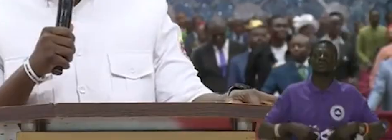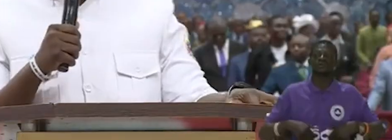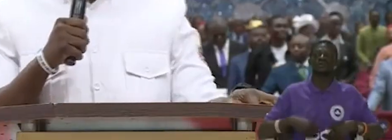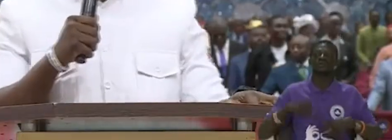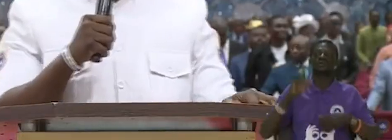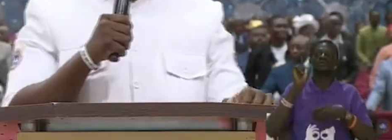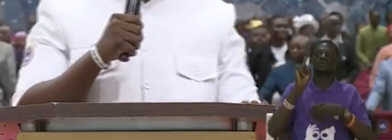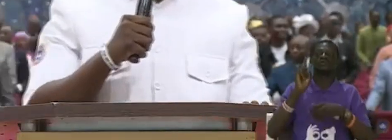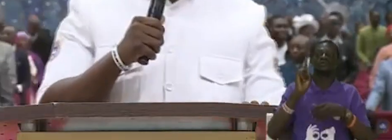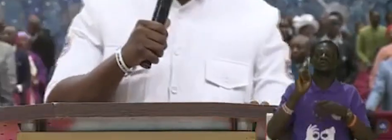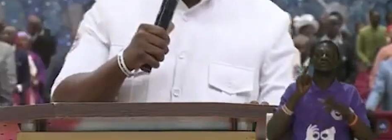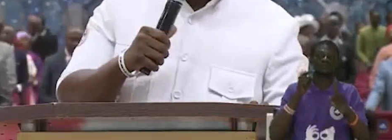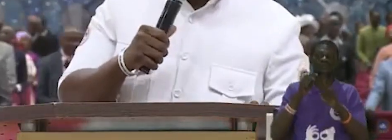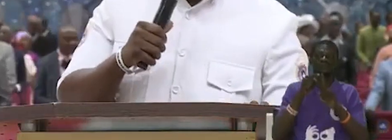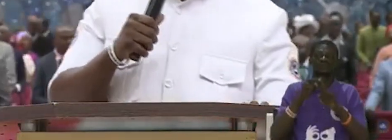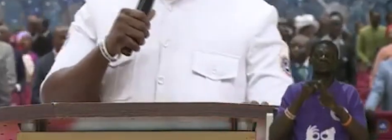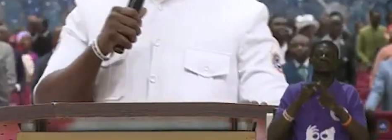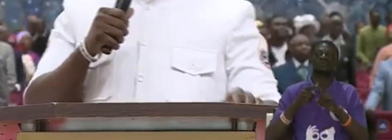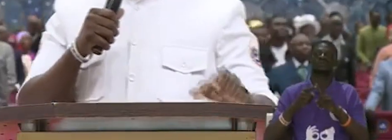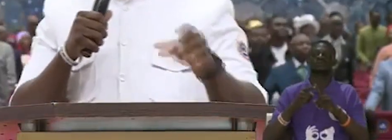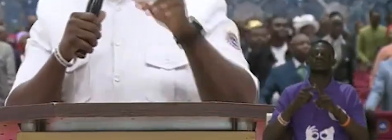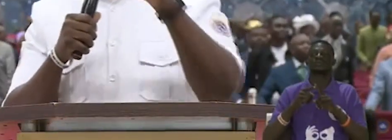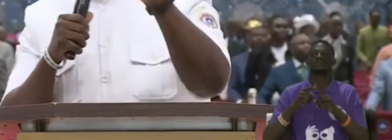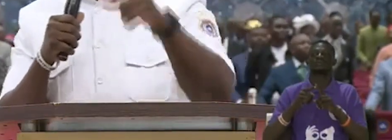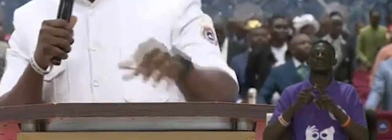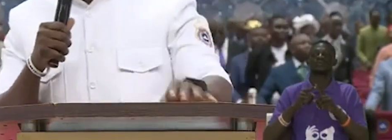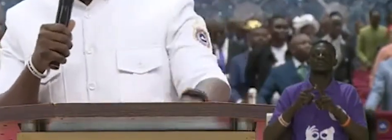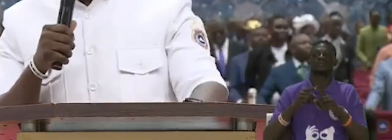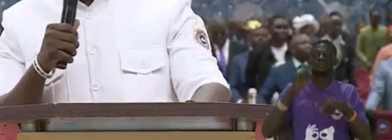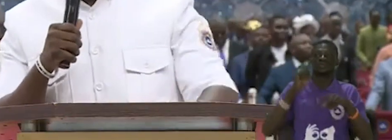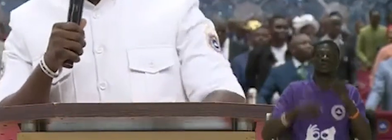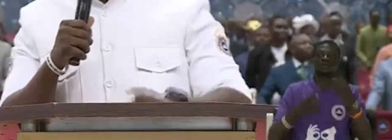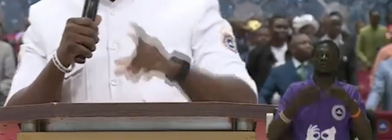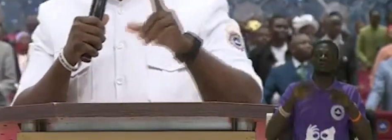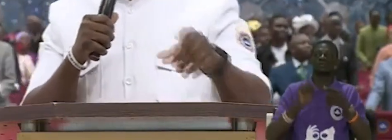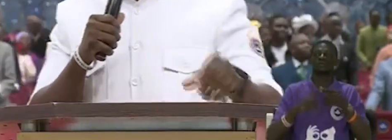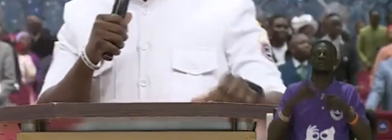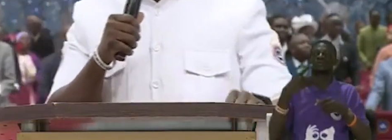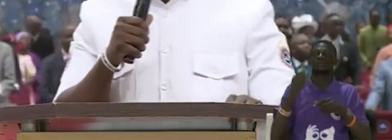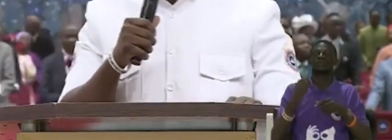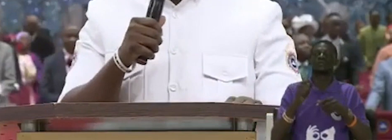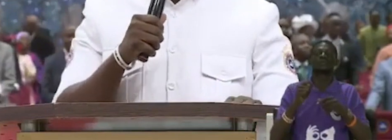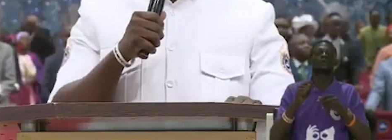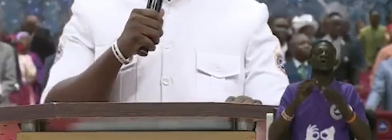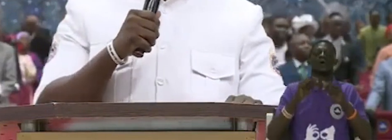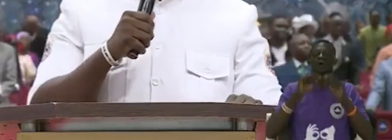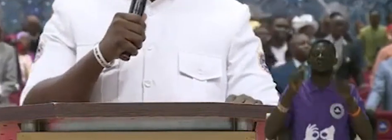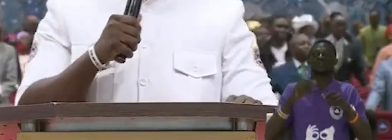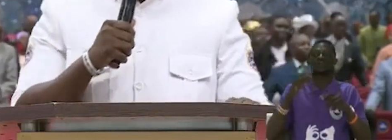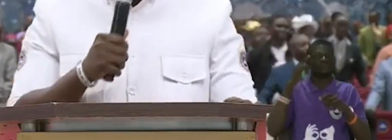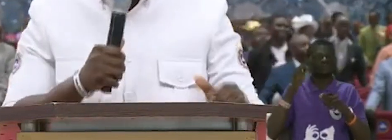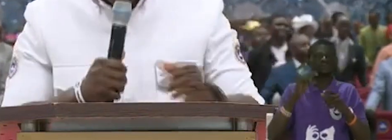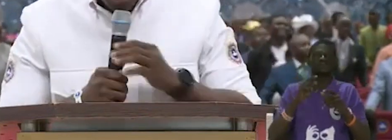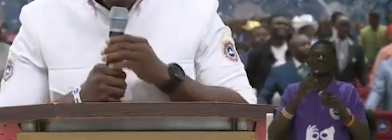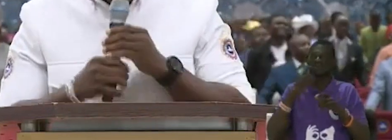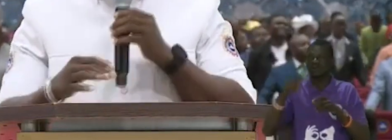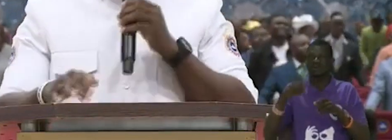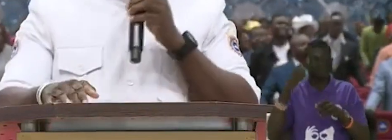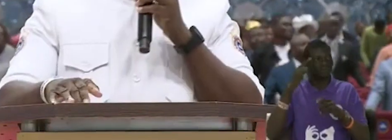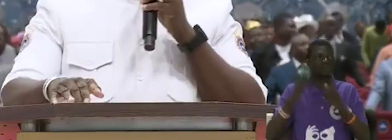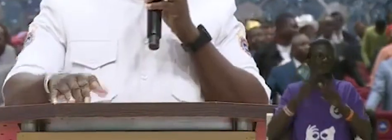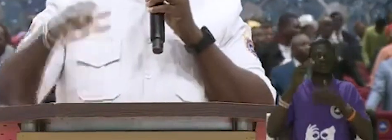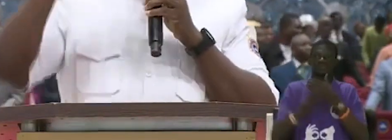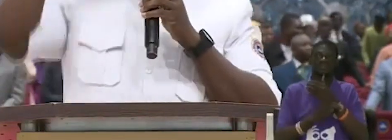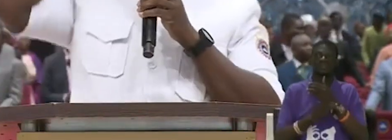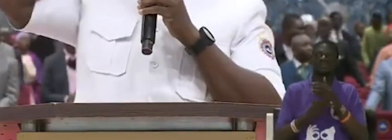one to be precise. You cannot come to this altar and your life will not be altered for greatness. So grab